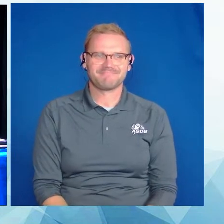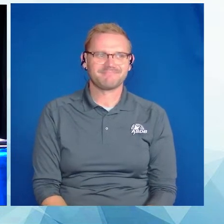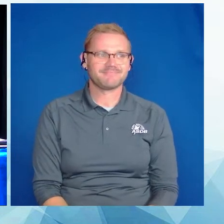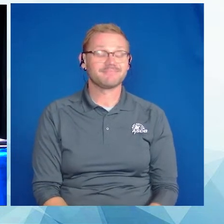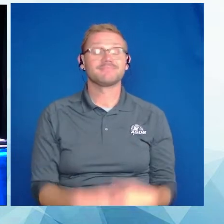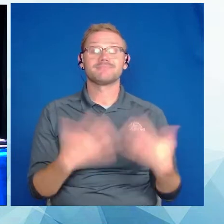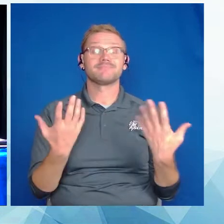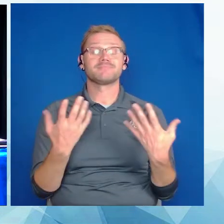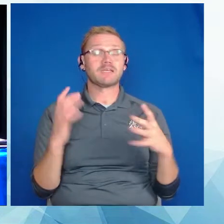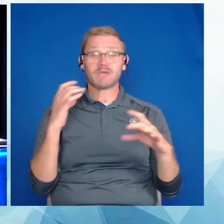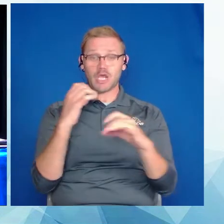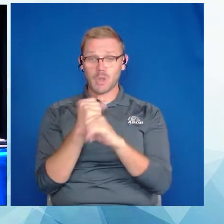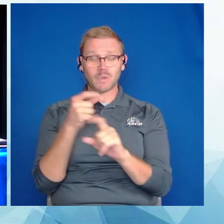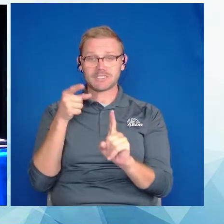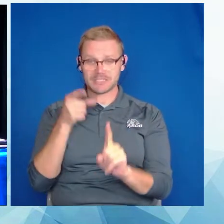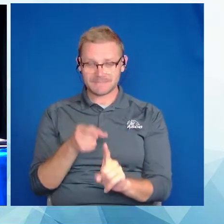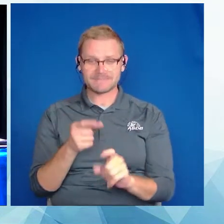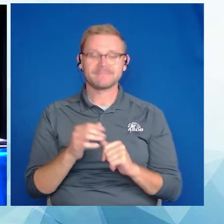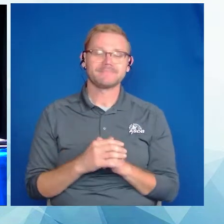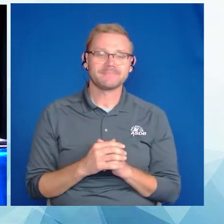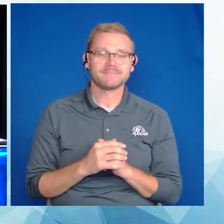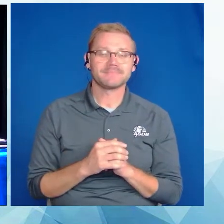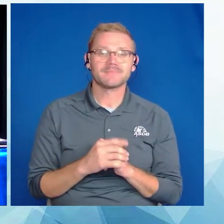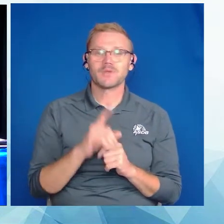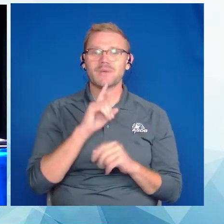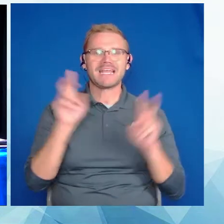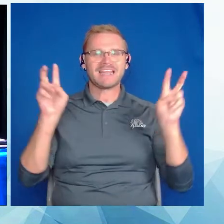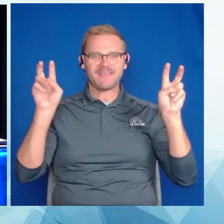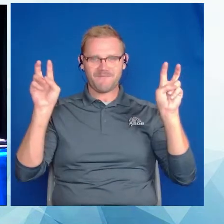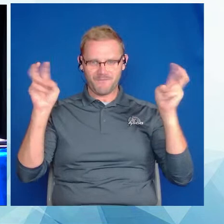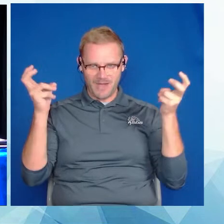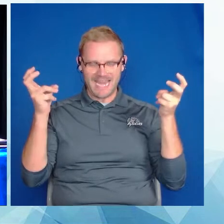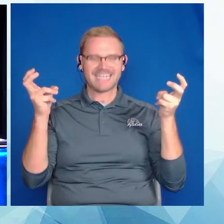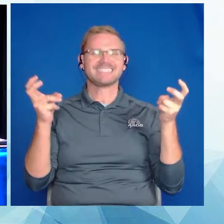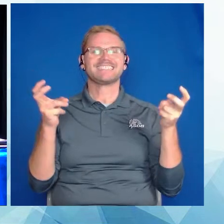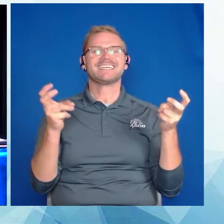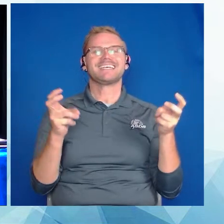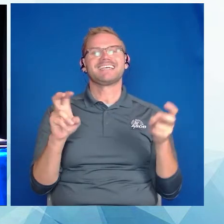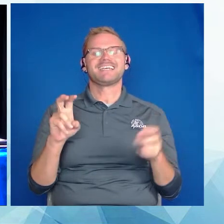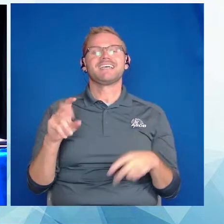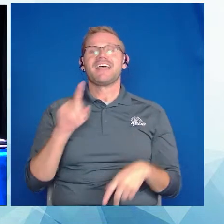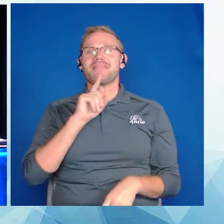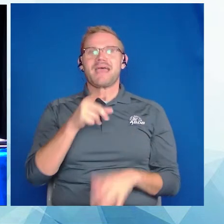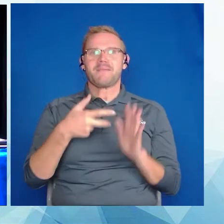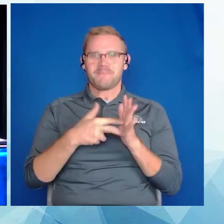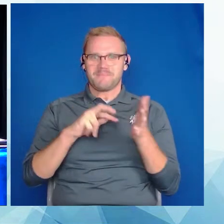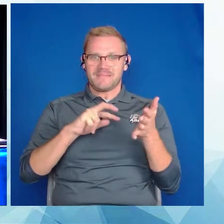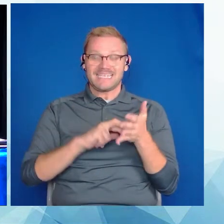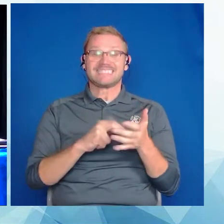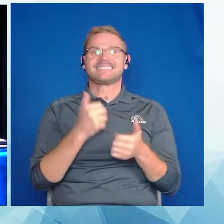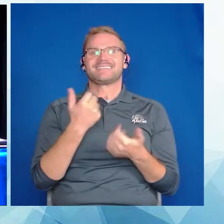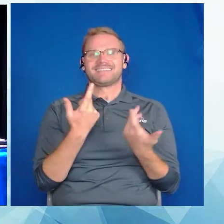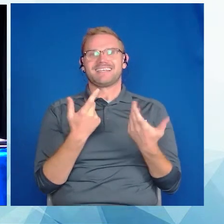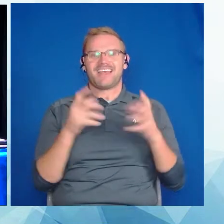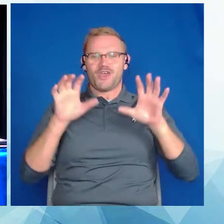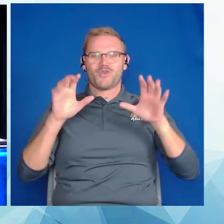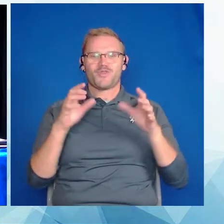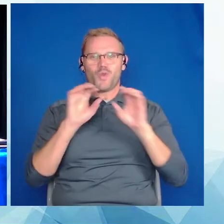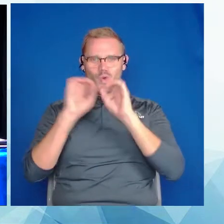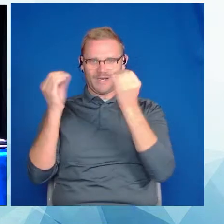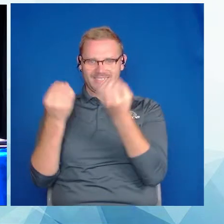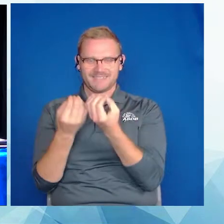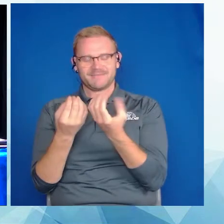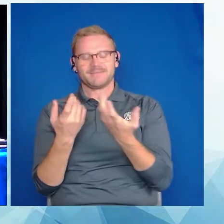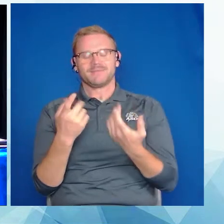So in conclusion, the phrase, "the whole is greater than the sum of its parts," is loosely attributed